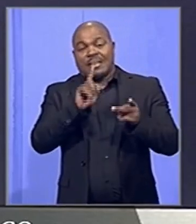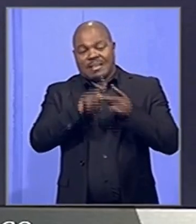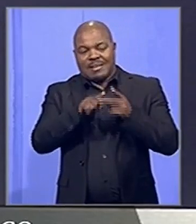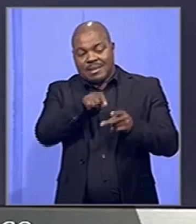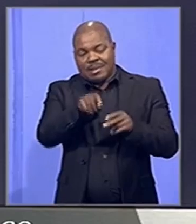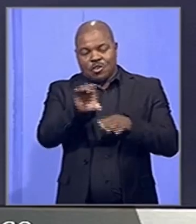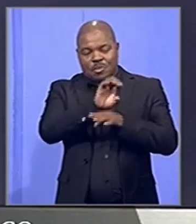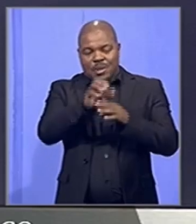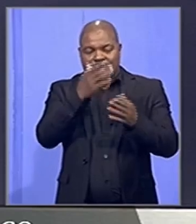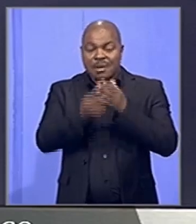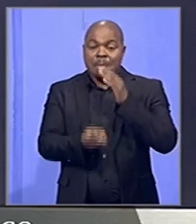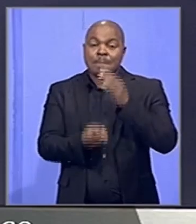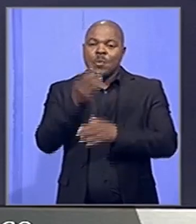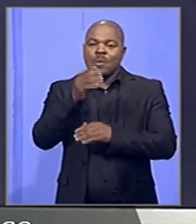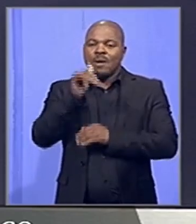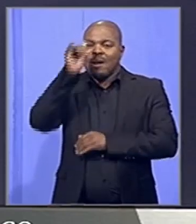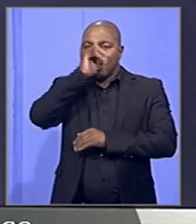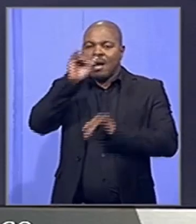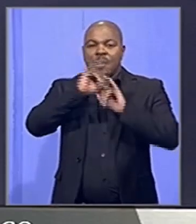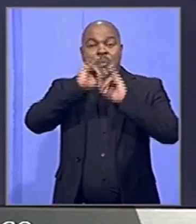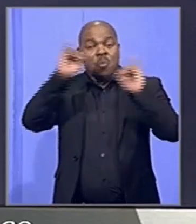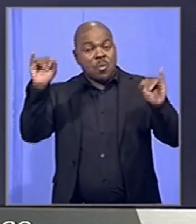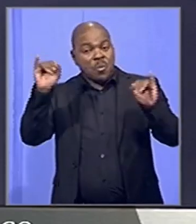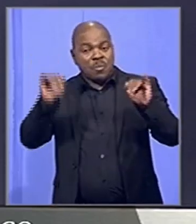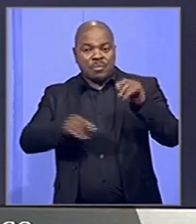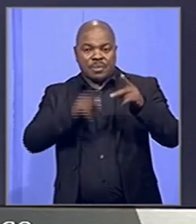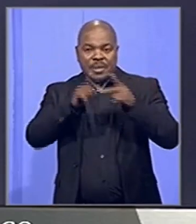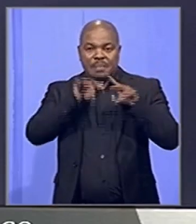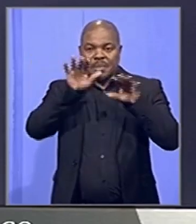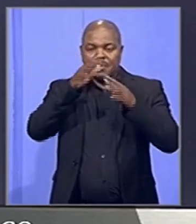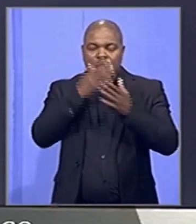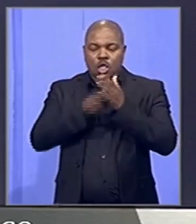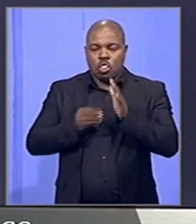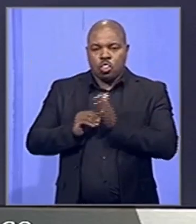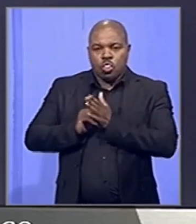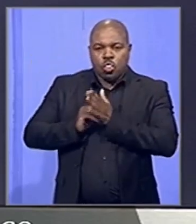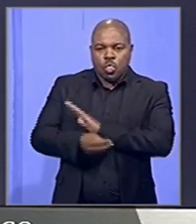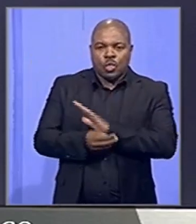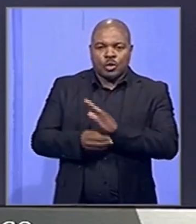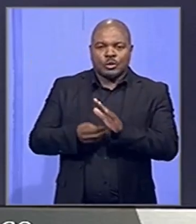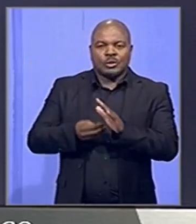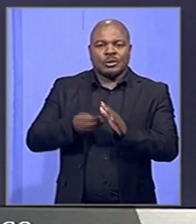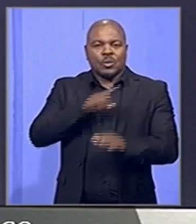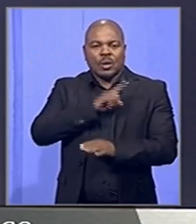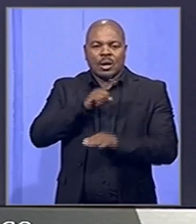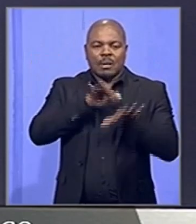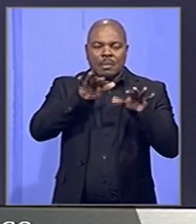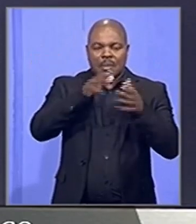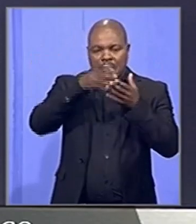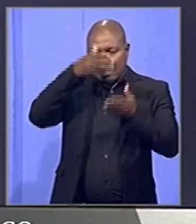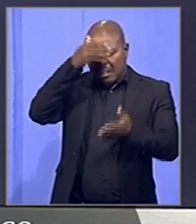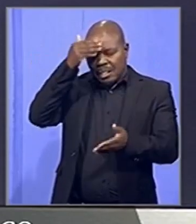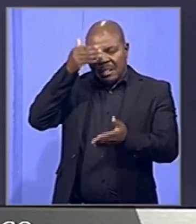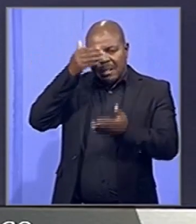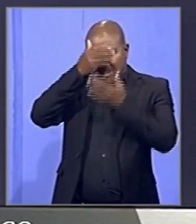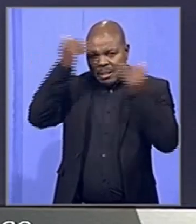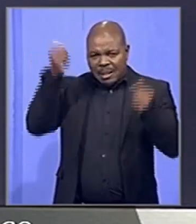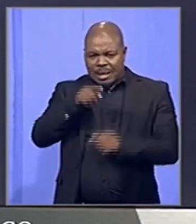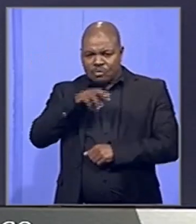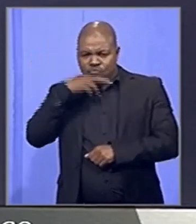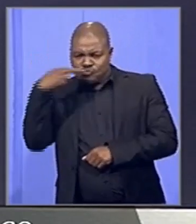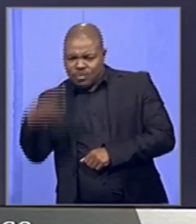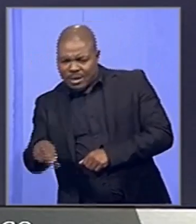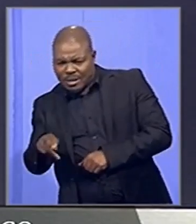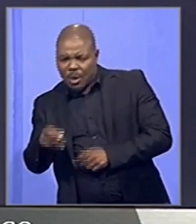then crime e be high le batho ba ropiwe because of batho ba kgone ho ithuta hore is this thing ya